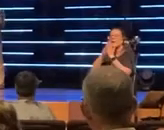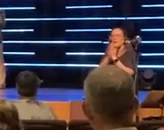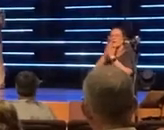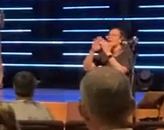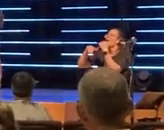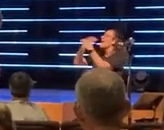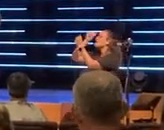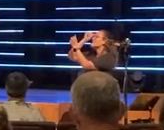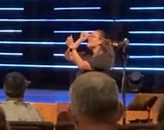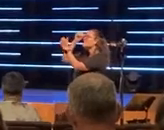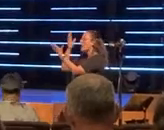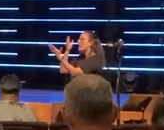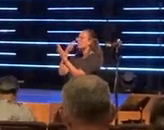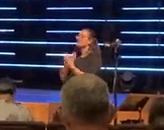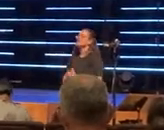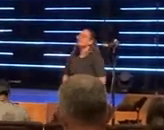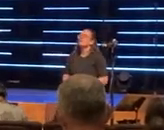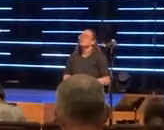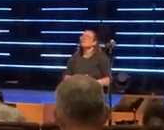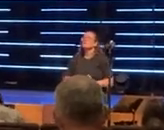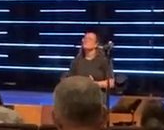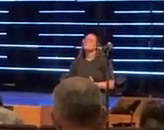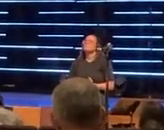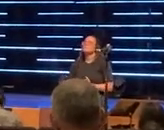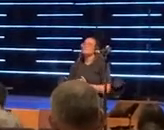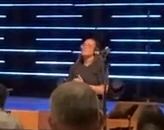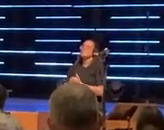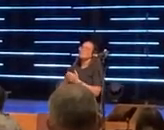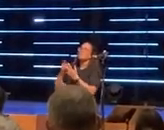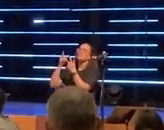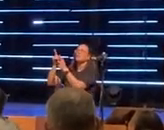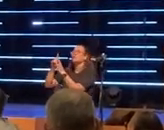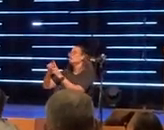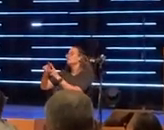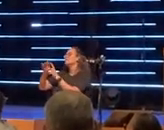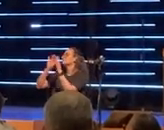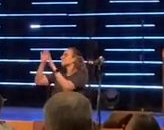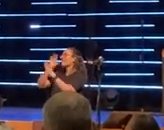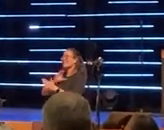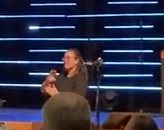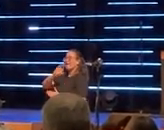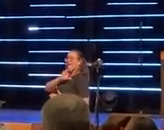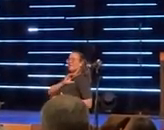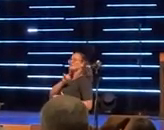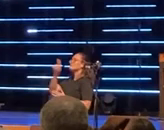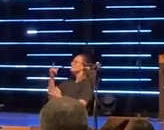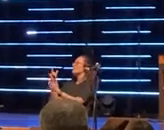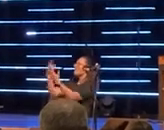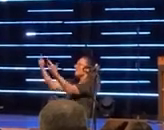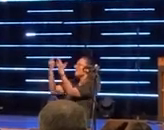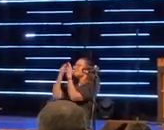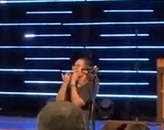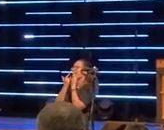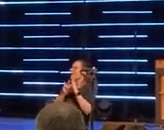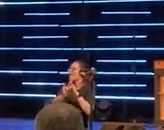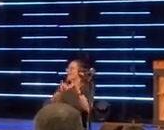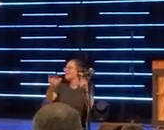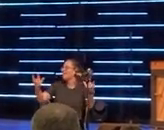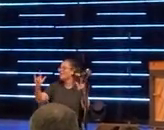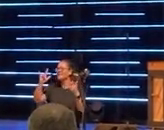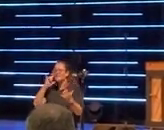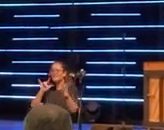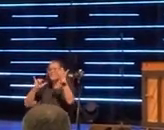Father, we know that you are a God of great character, that you love your people. That's an everlasting love.